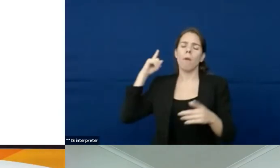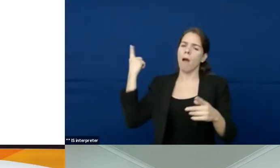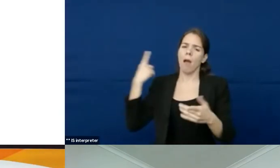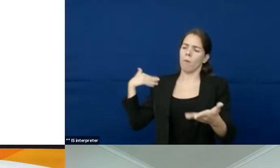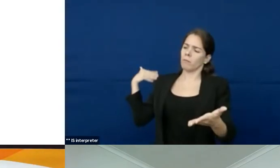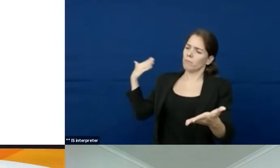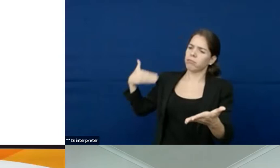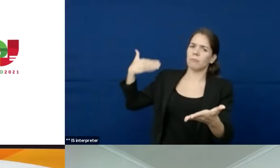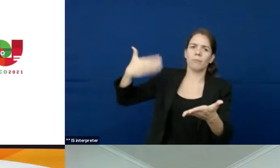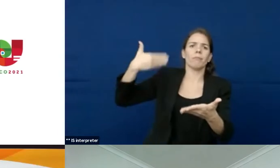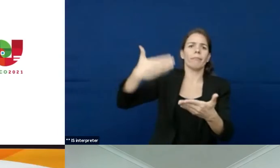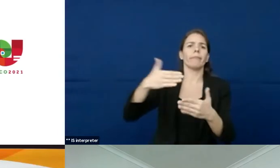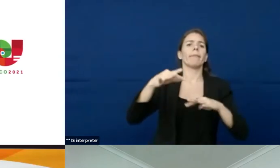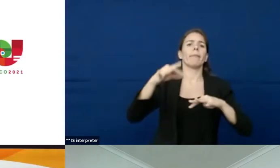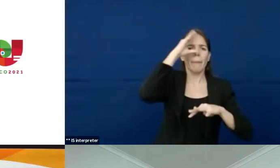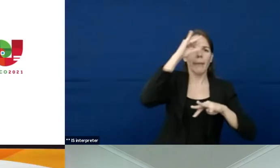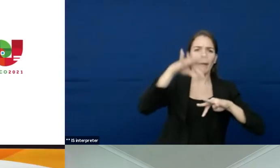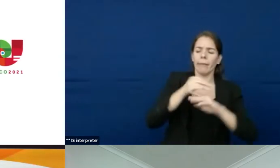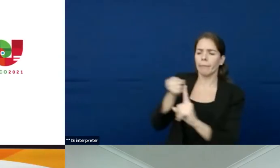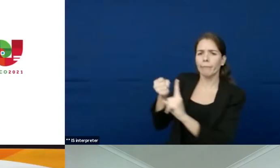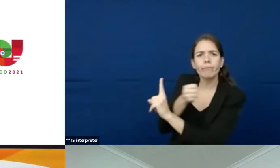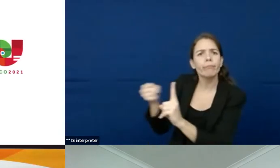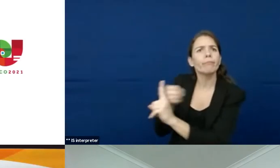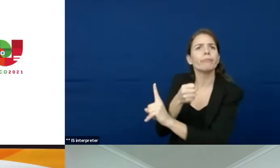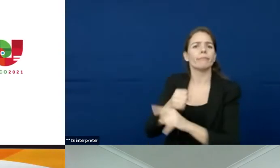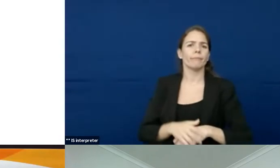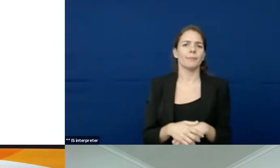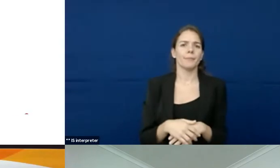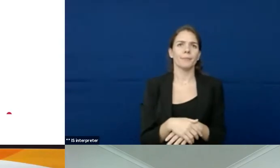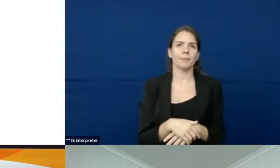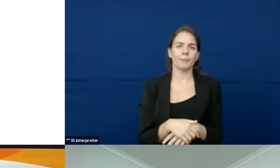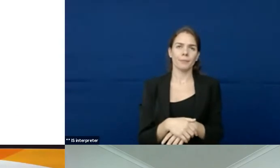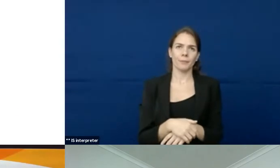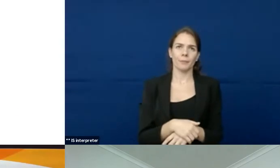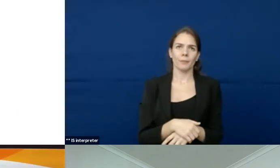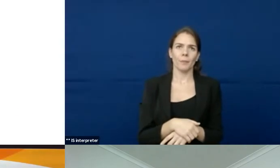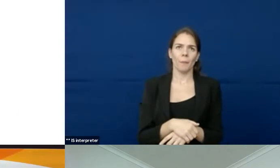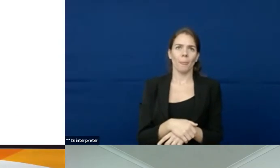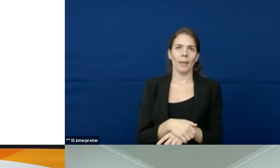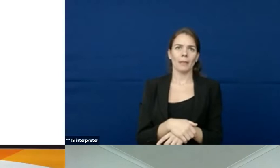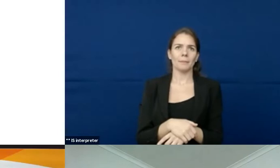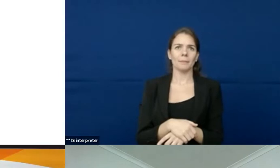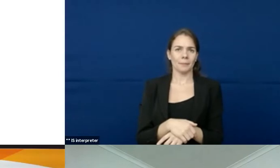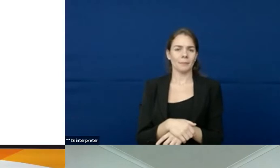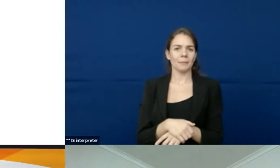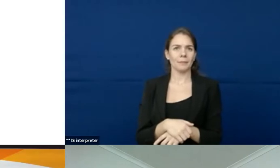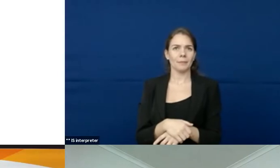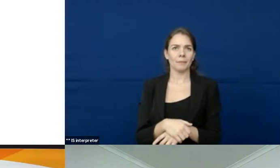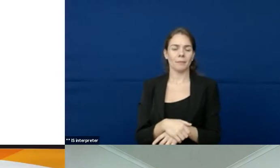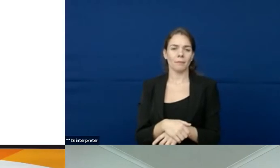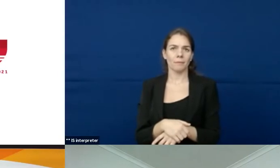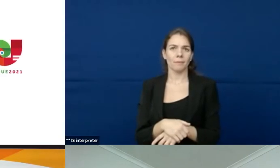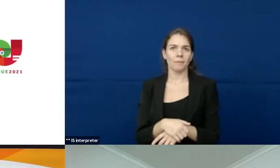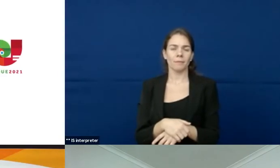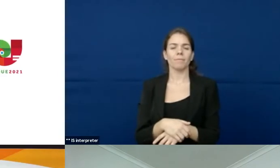this. The recent prevalence estimates published by WHO show that nearly one